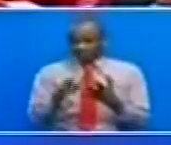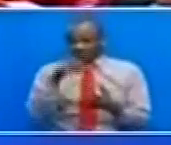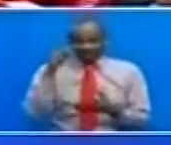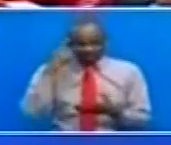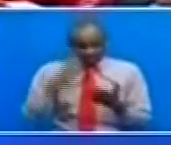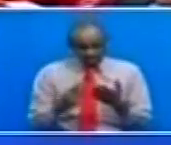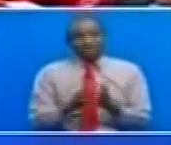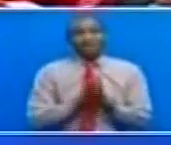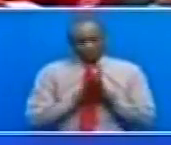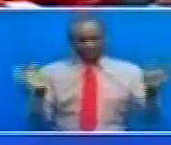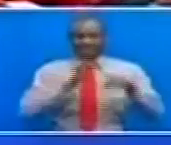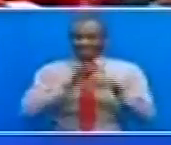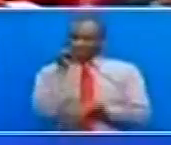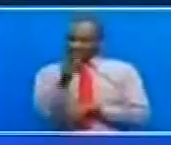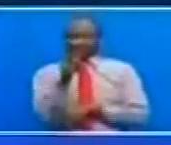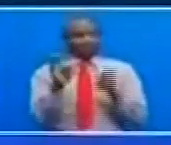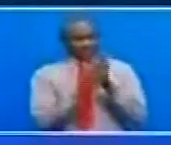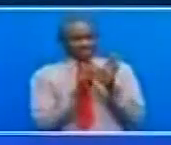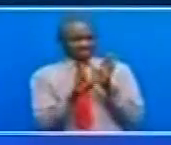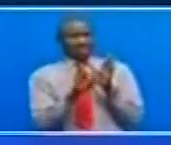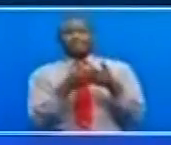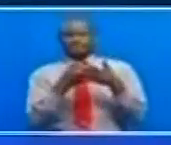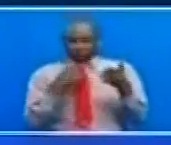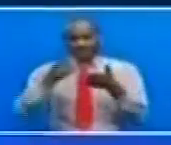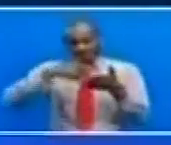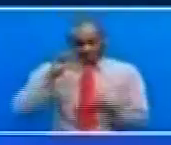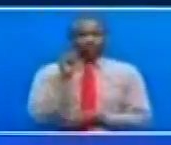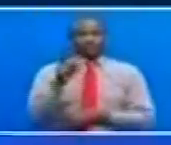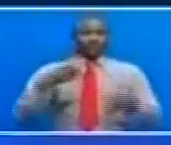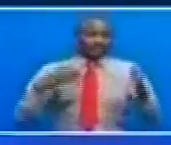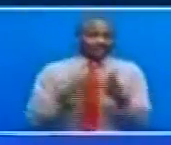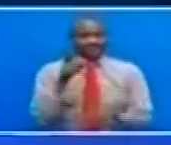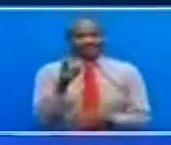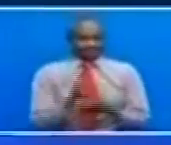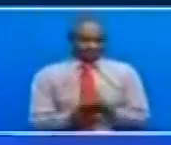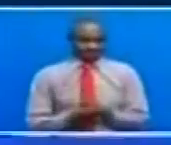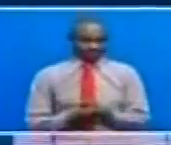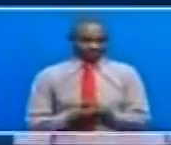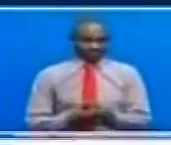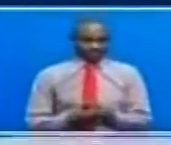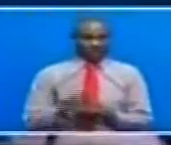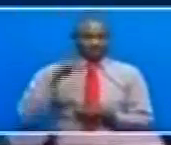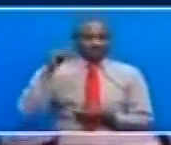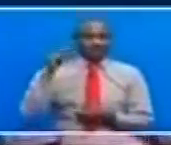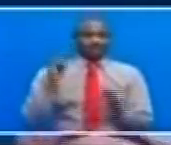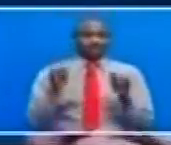consider public sensitivity over the bill before passing or rejecting it. Aaron Ochieng, KTN News.